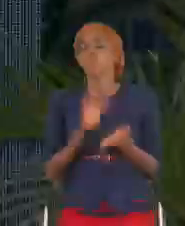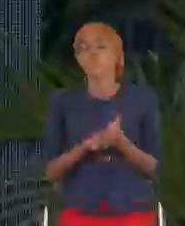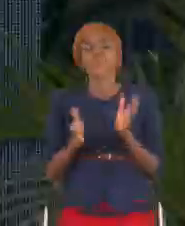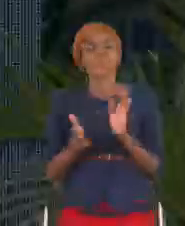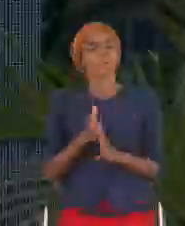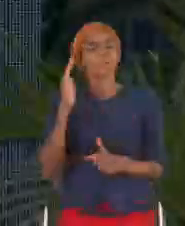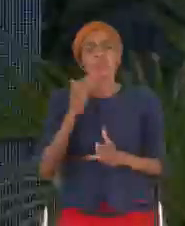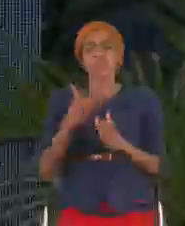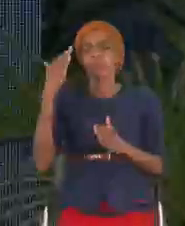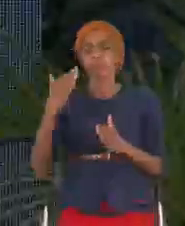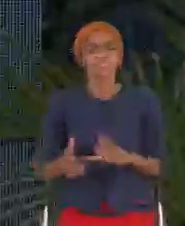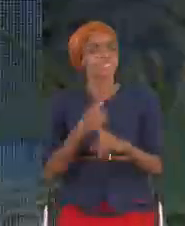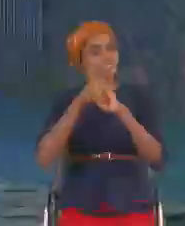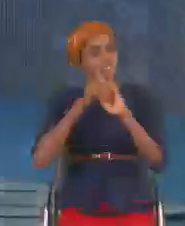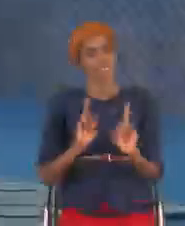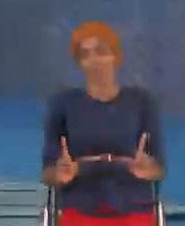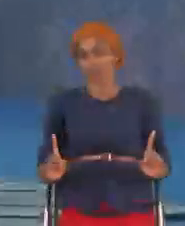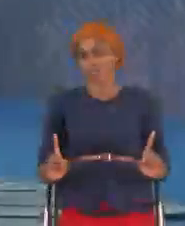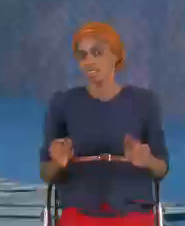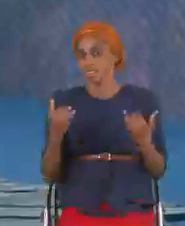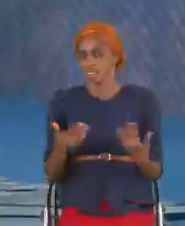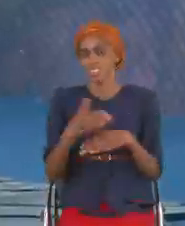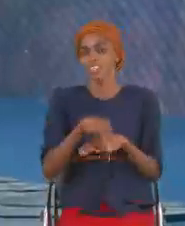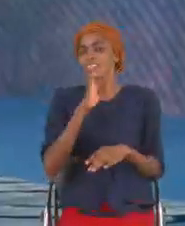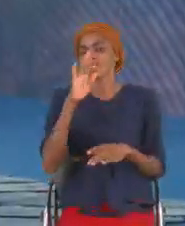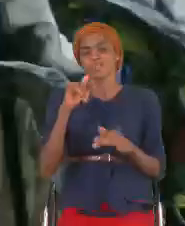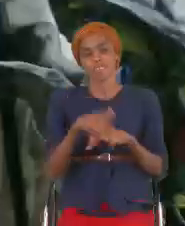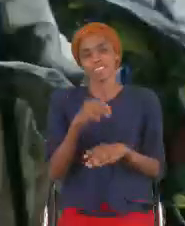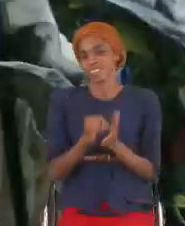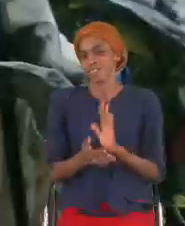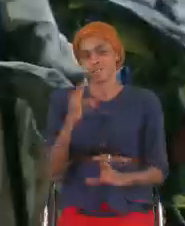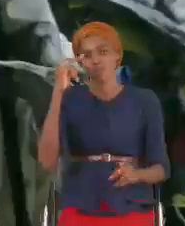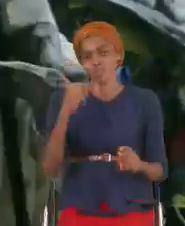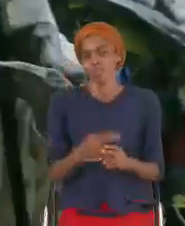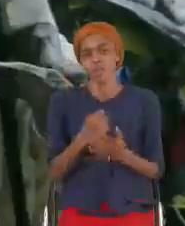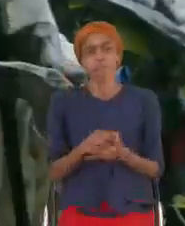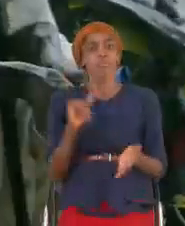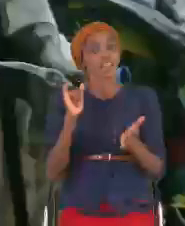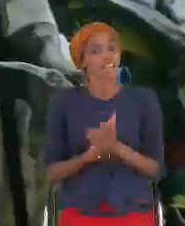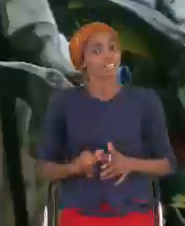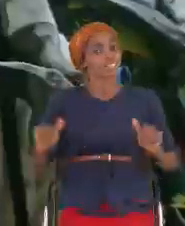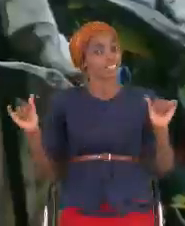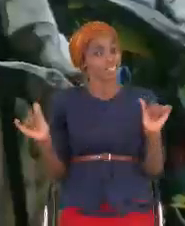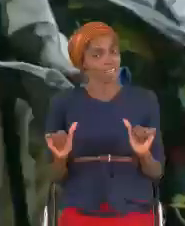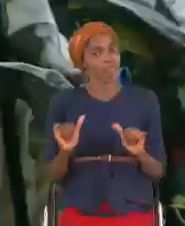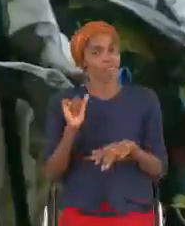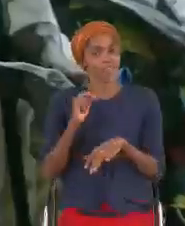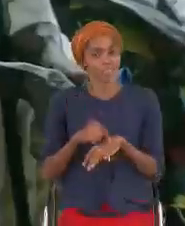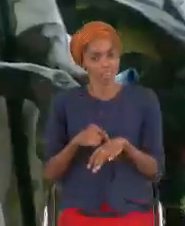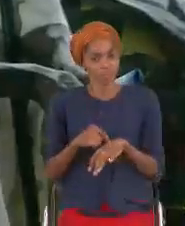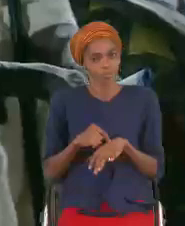totally different. Tonight is your night. That same hour,